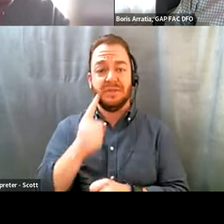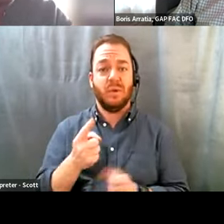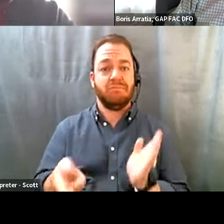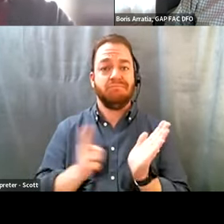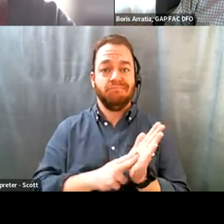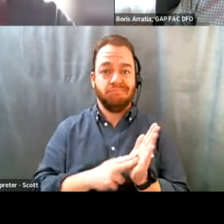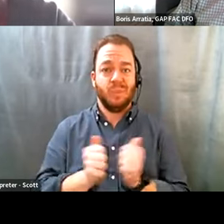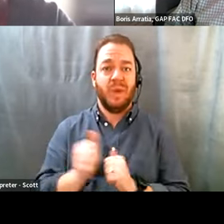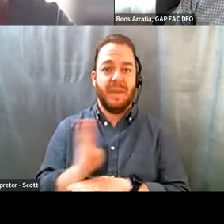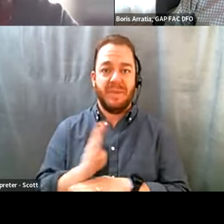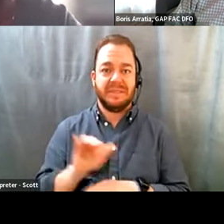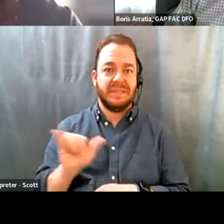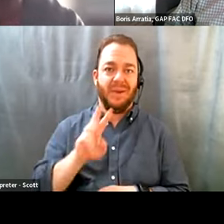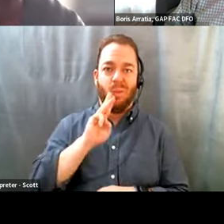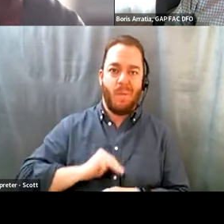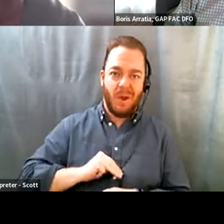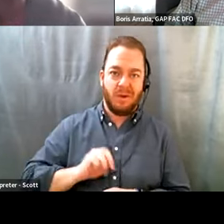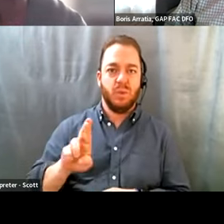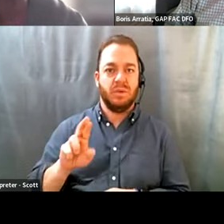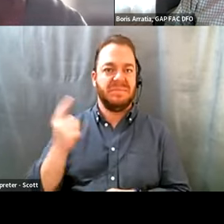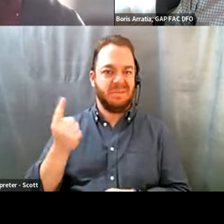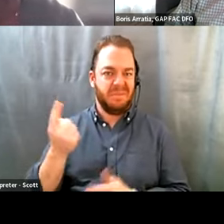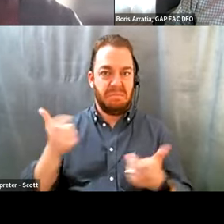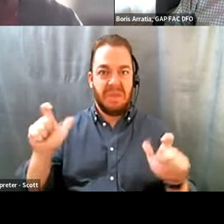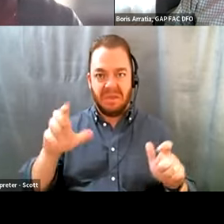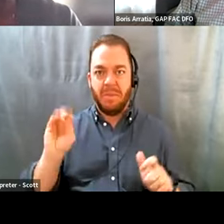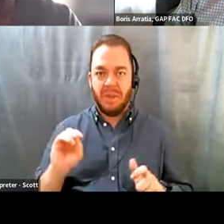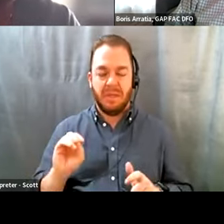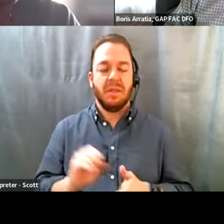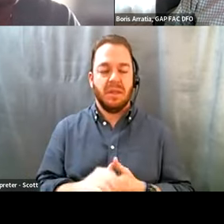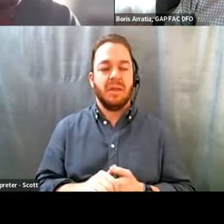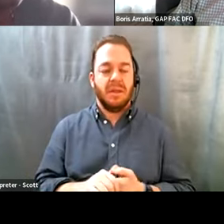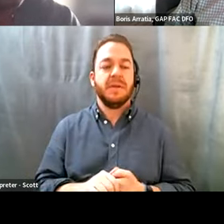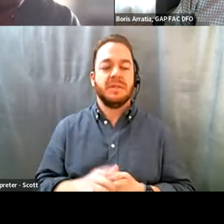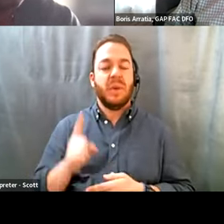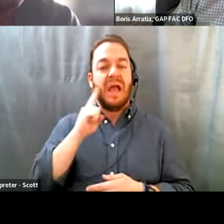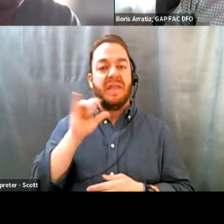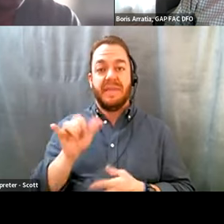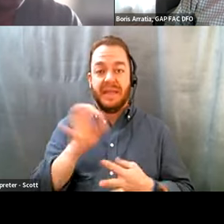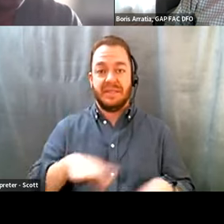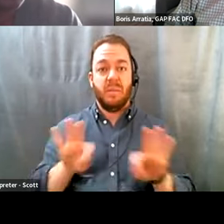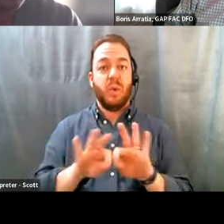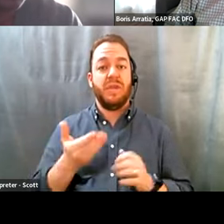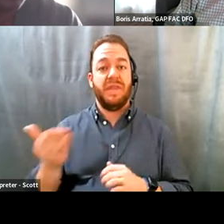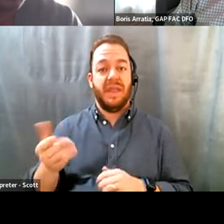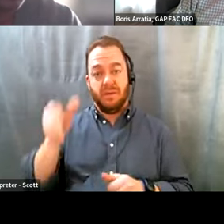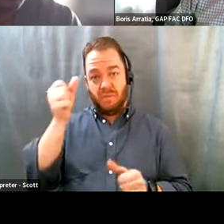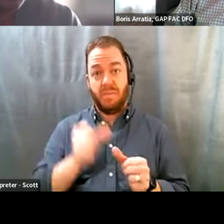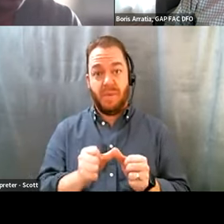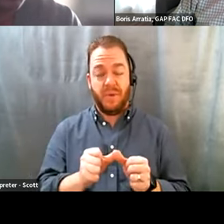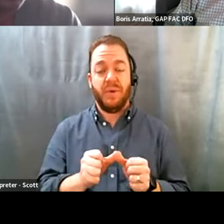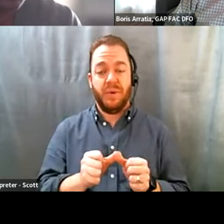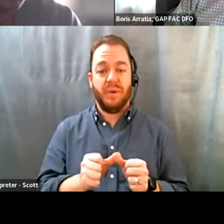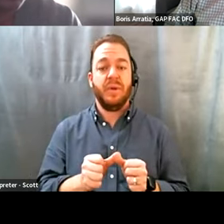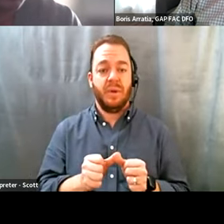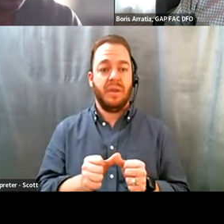business at, say, a Walmart or something like that. So I think that's an important thing to remember.